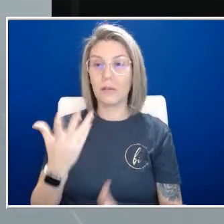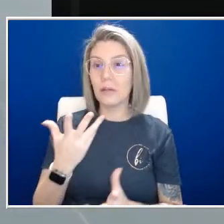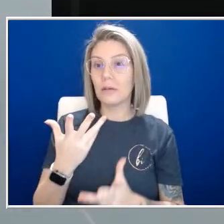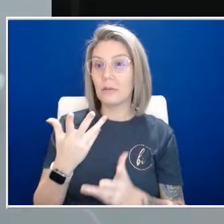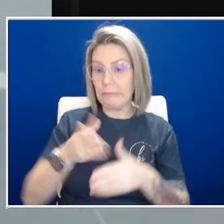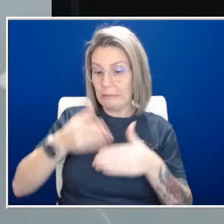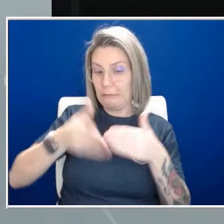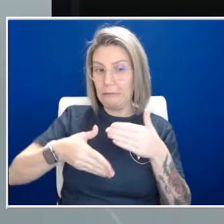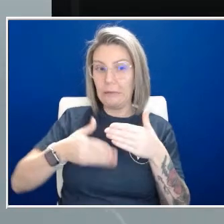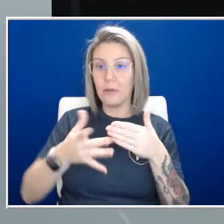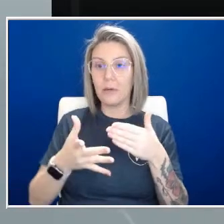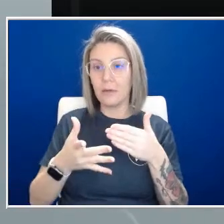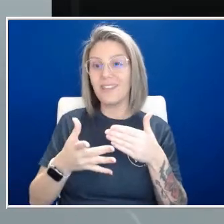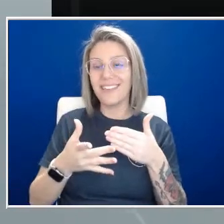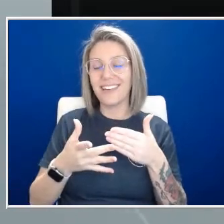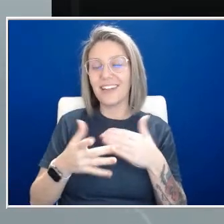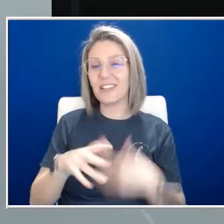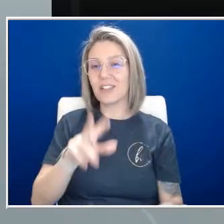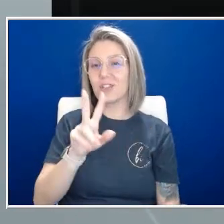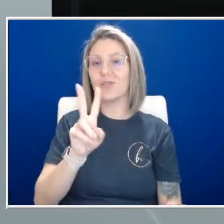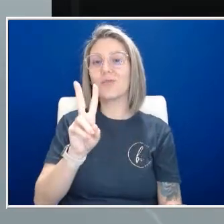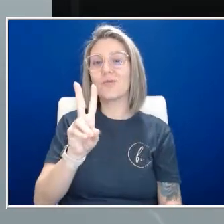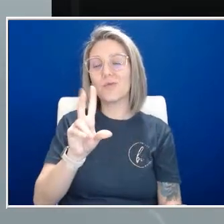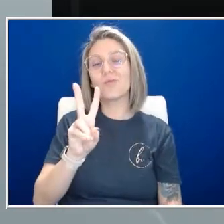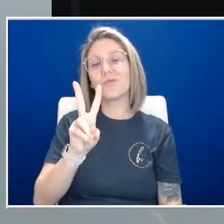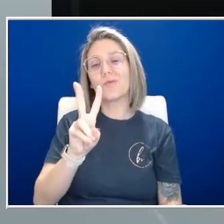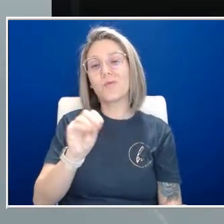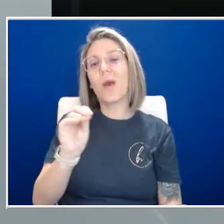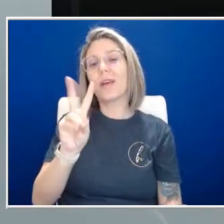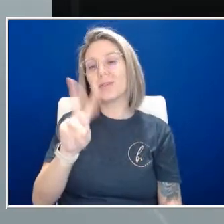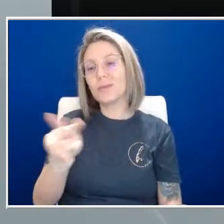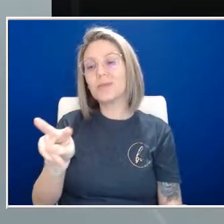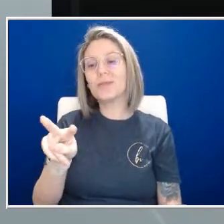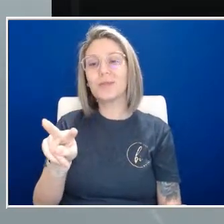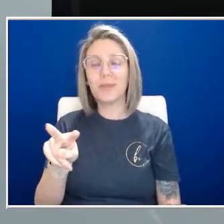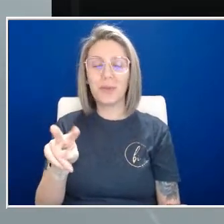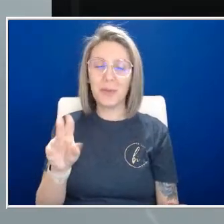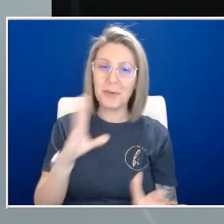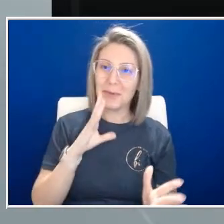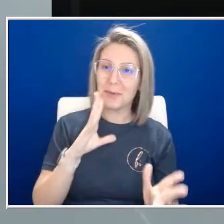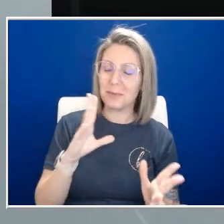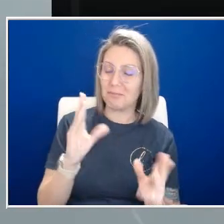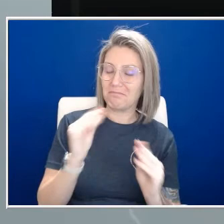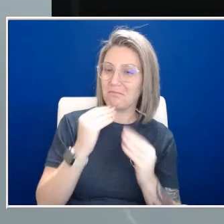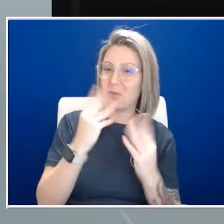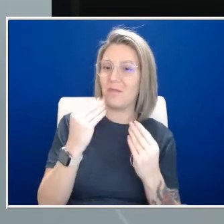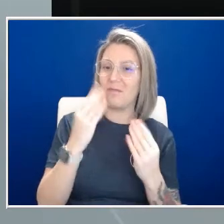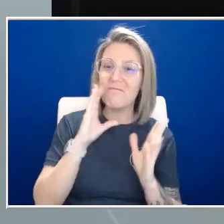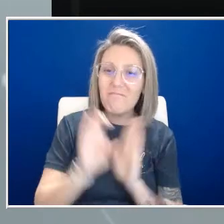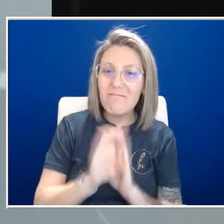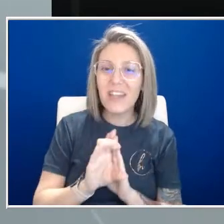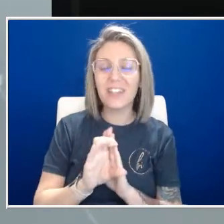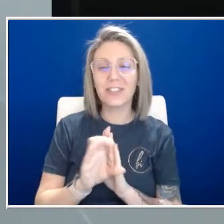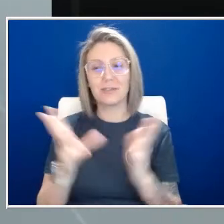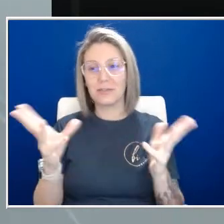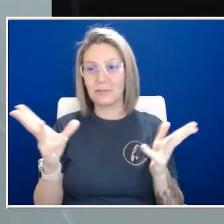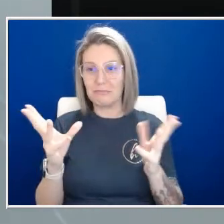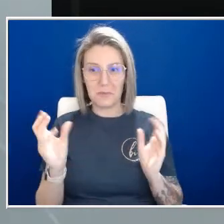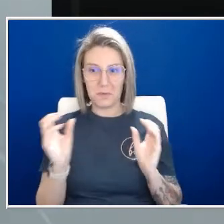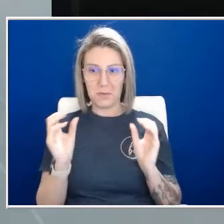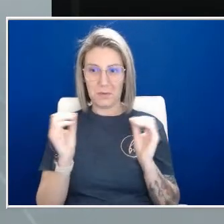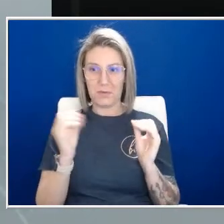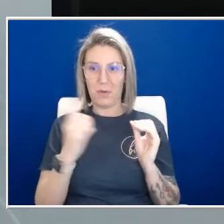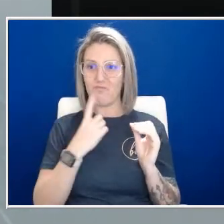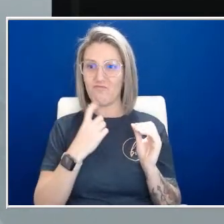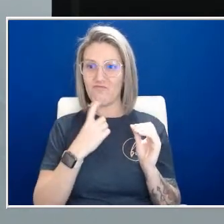in 2022 and now 2023 we have Vonnie still with us, and you see in 2022 there's basically no red where there's not supposed to